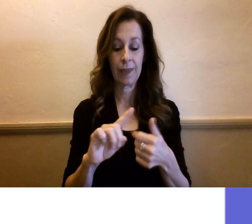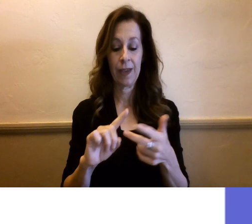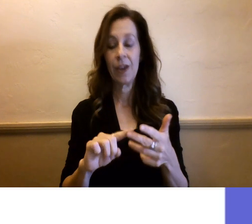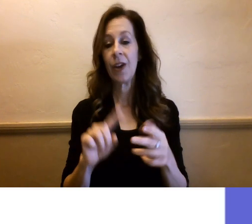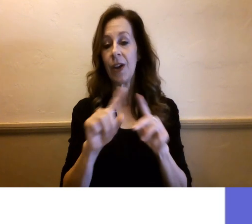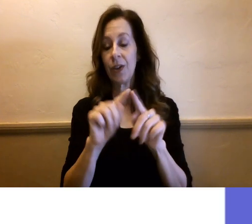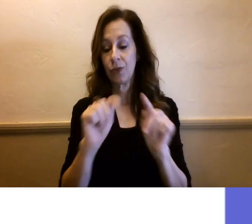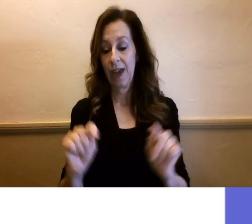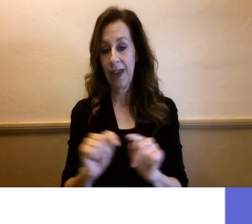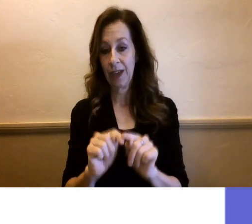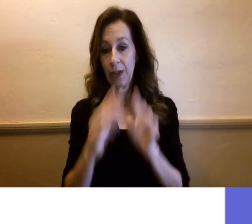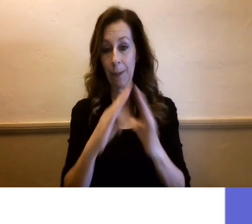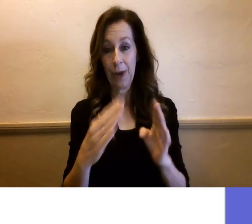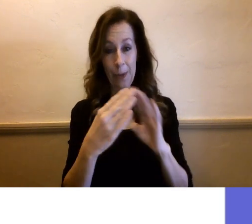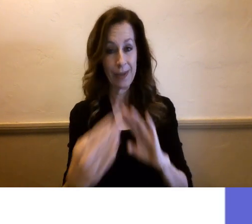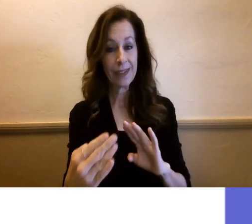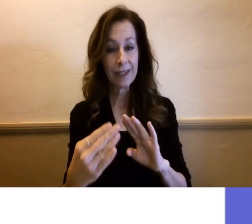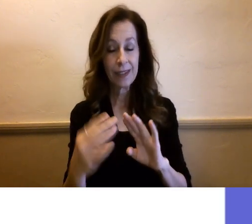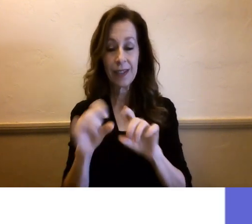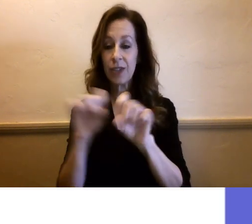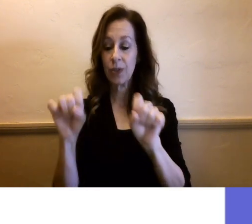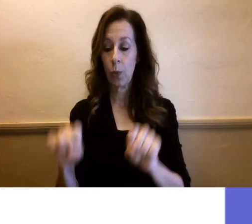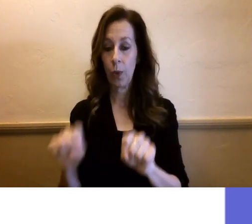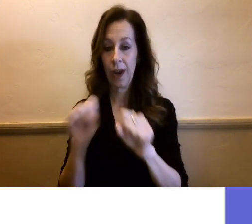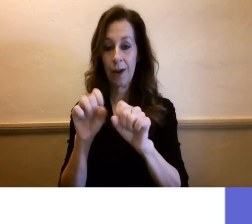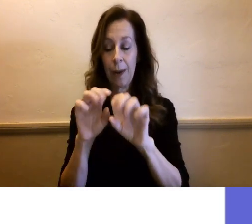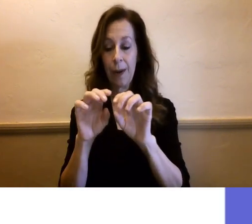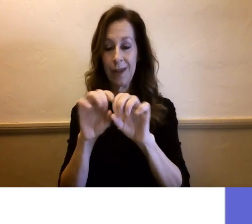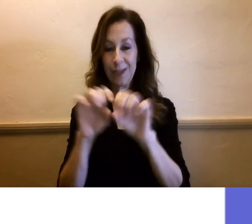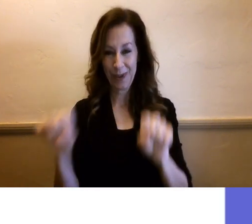triangular pyramids, square pyramids,